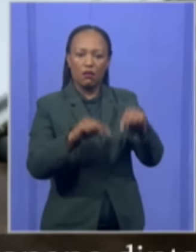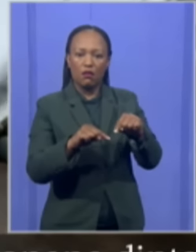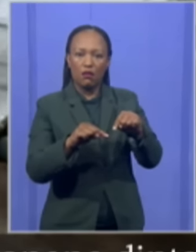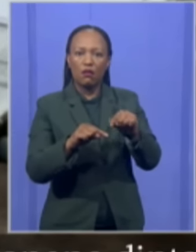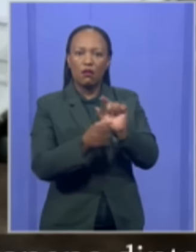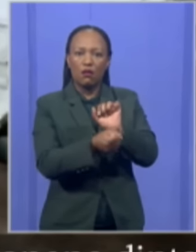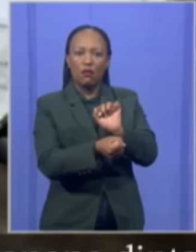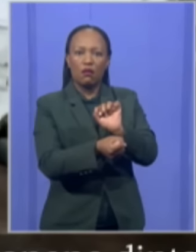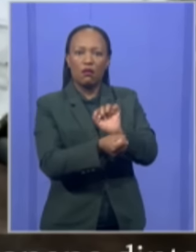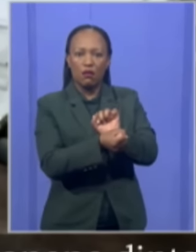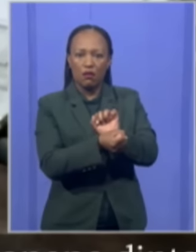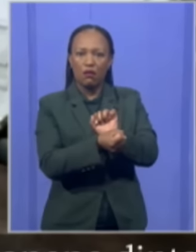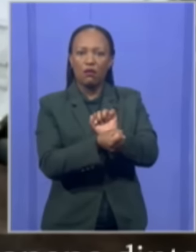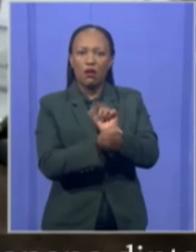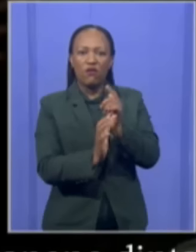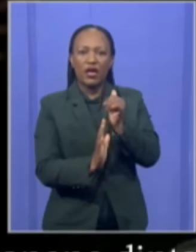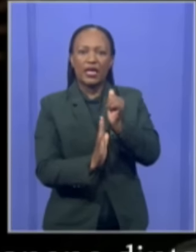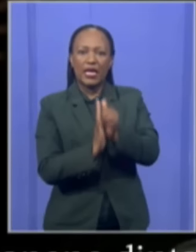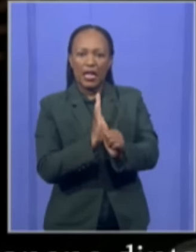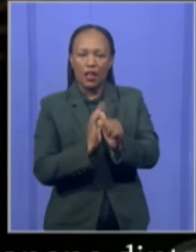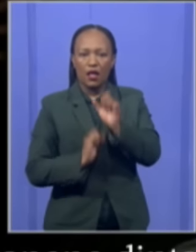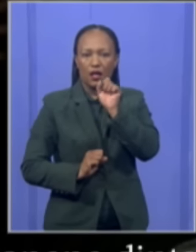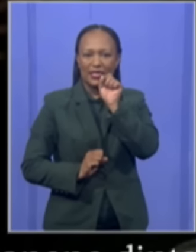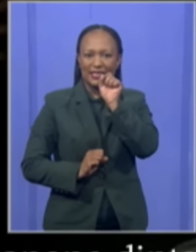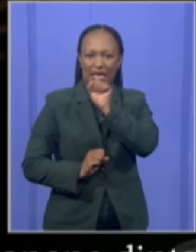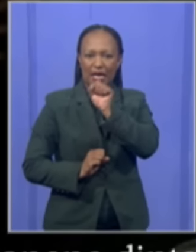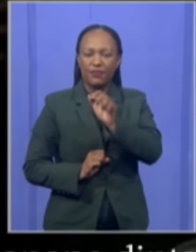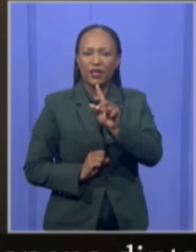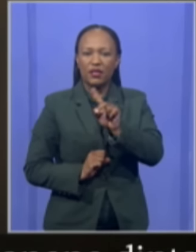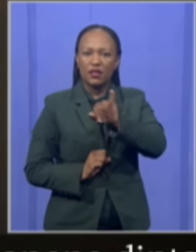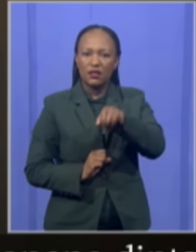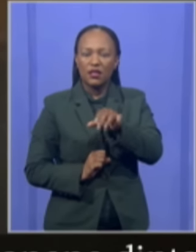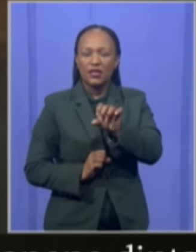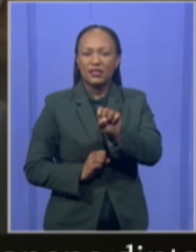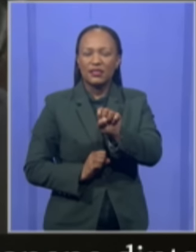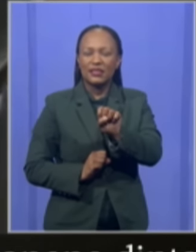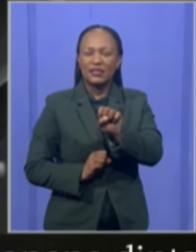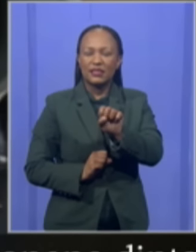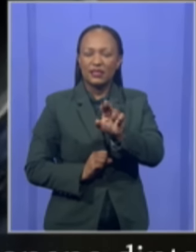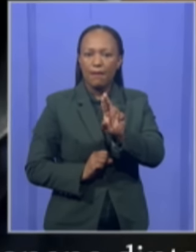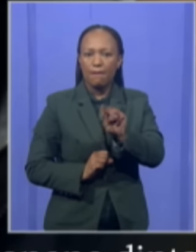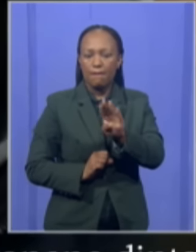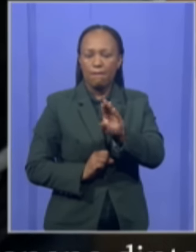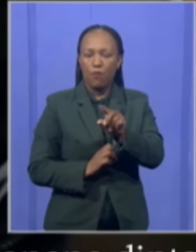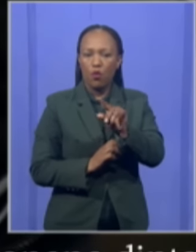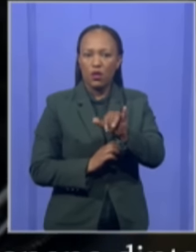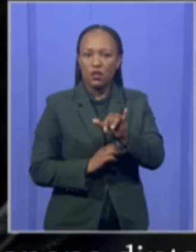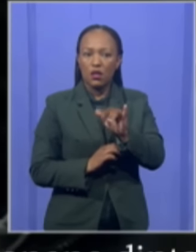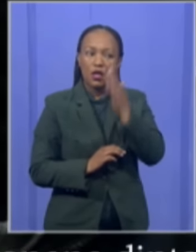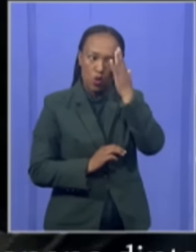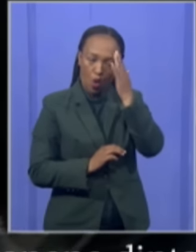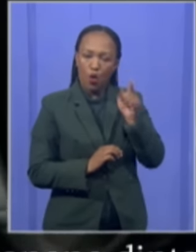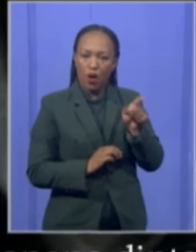swarwa ka ditatofatšo tša polao ya Soapedi Oupa DJ Somebody Sefoka o re le ge a tseba Molefe ga se bagwera.